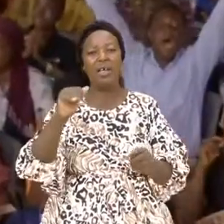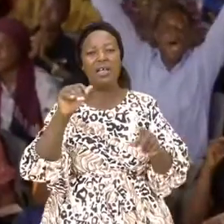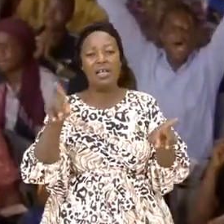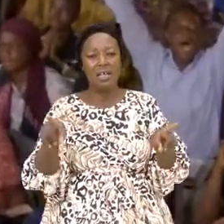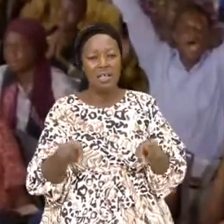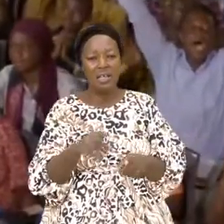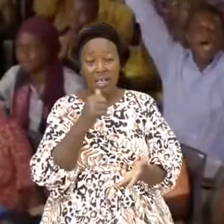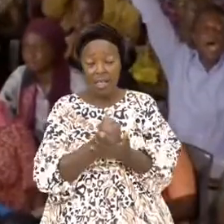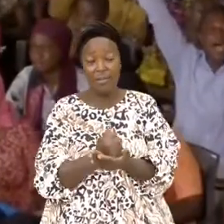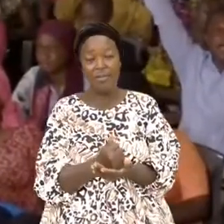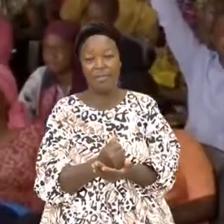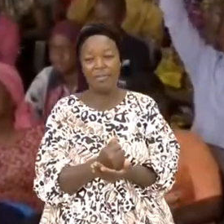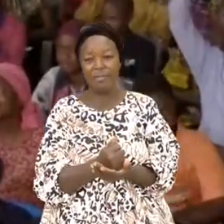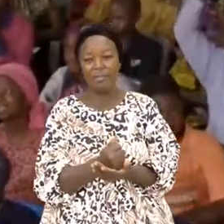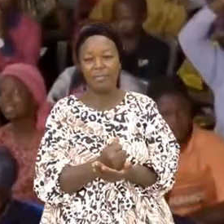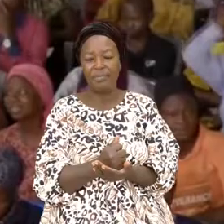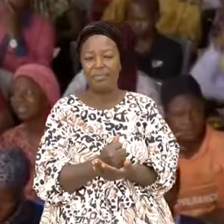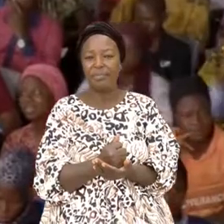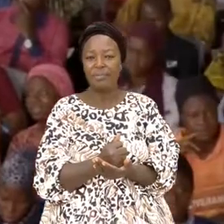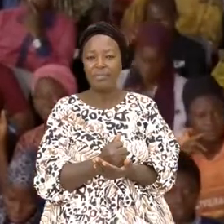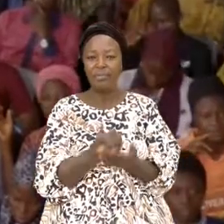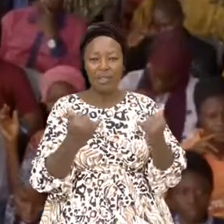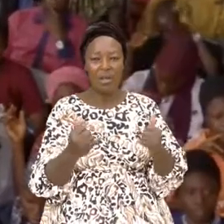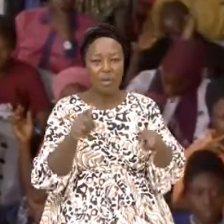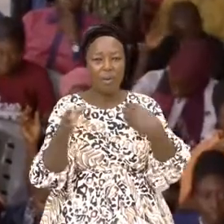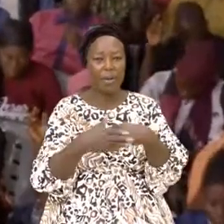Amen. Amen. Let's come back. Let's come back to Matthew